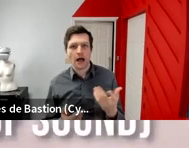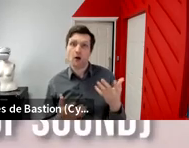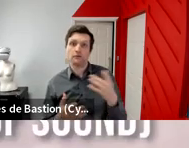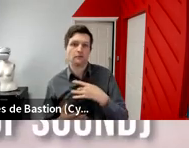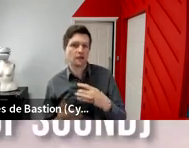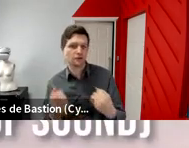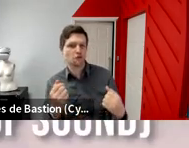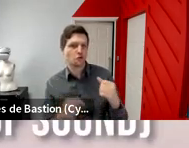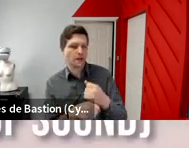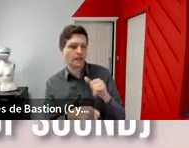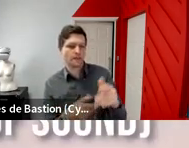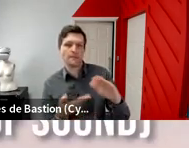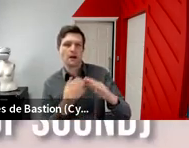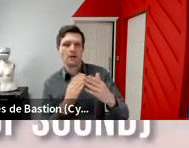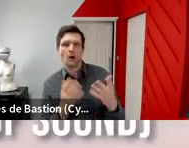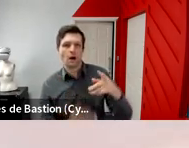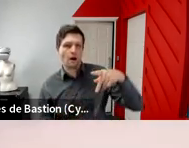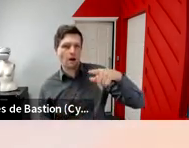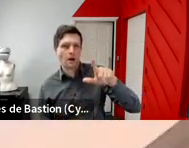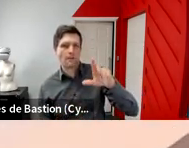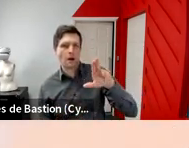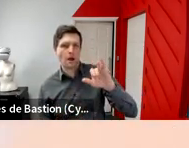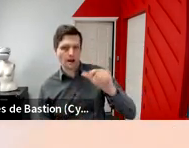an Unreal Engine.